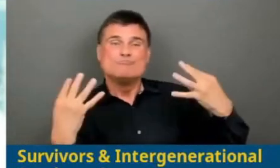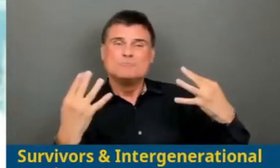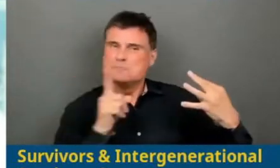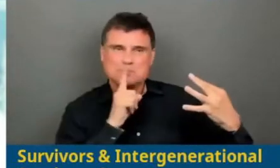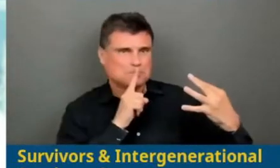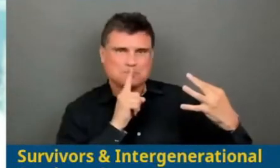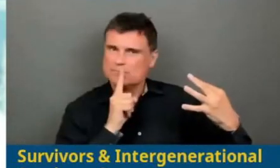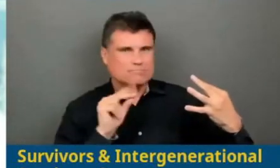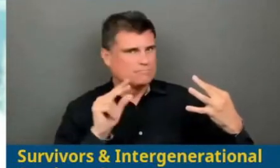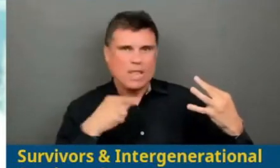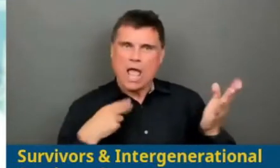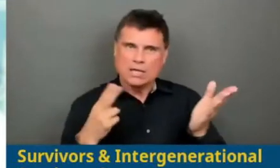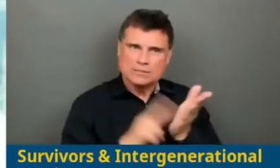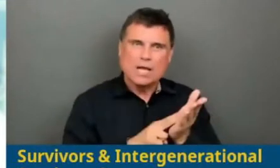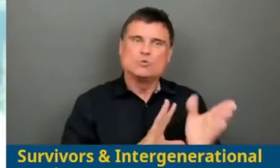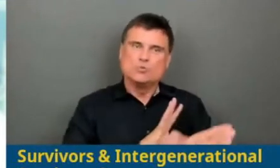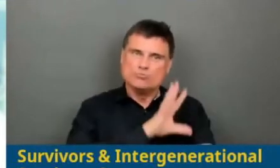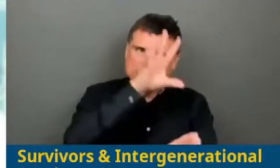So thank you.